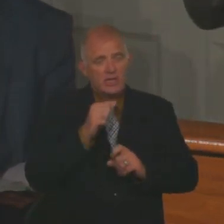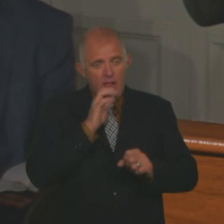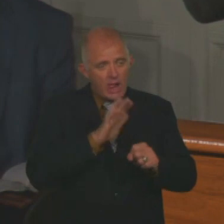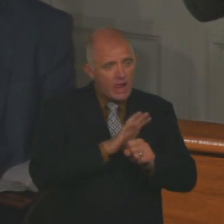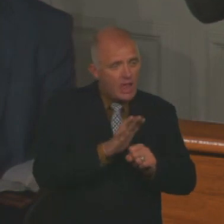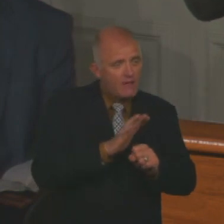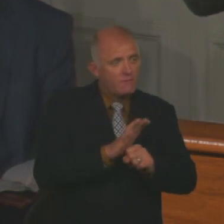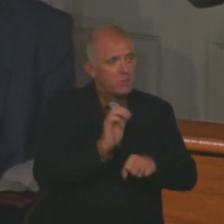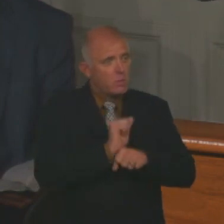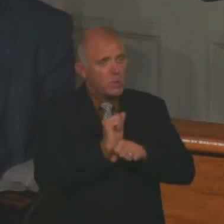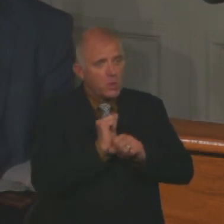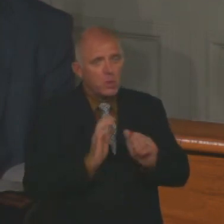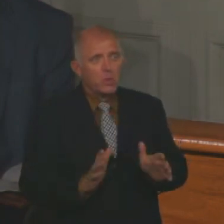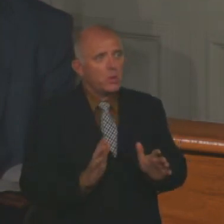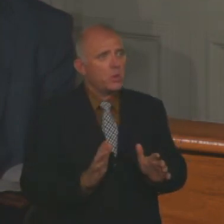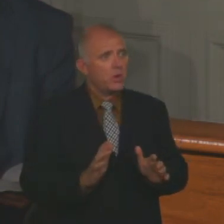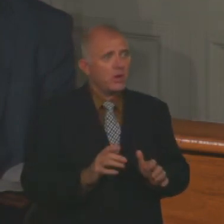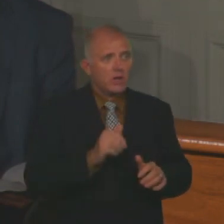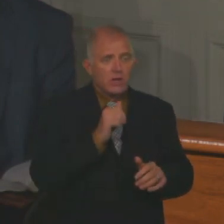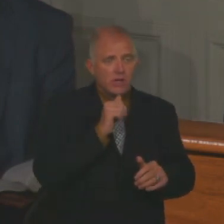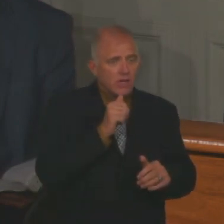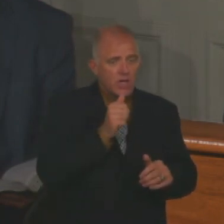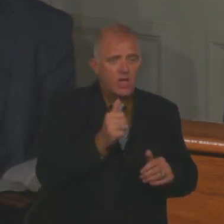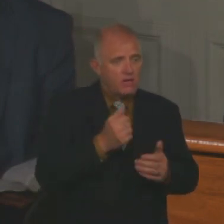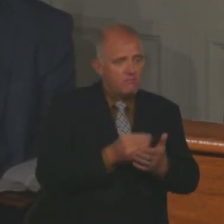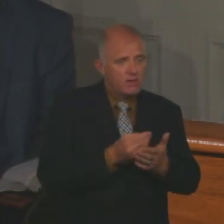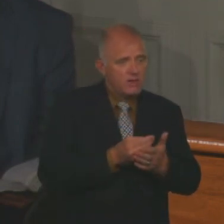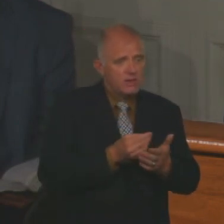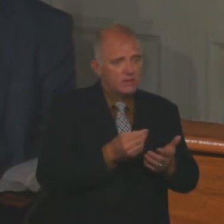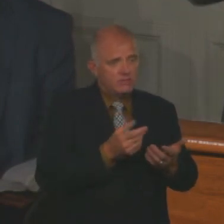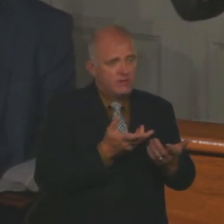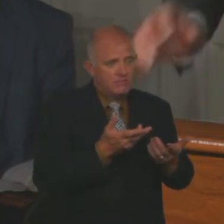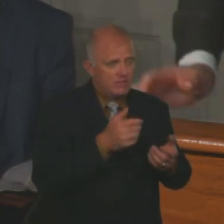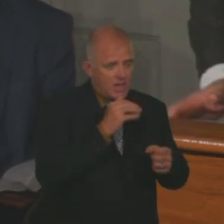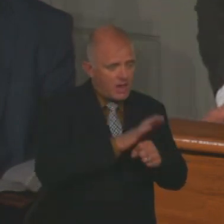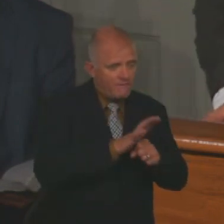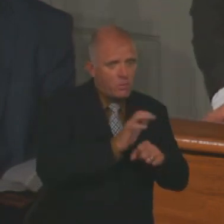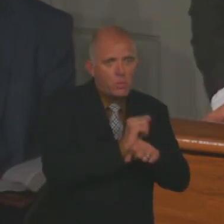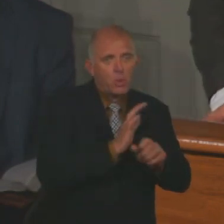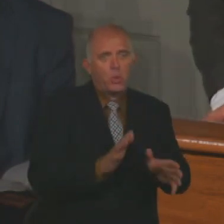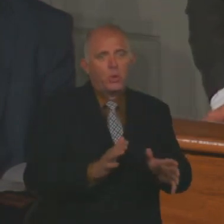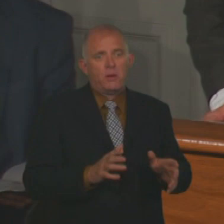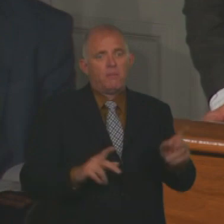not in finances, it's in laborers. It's in people willing to go.